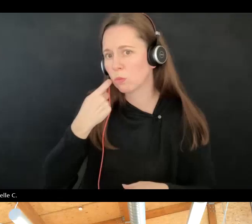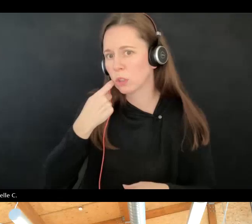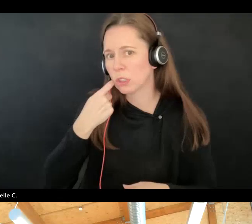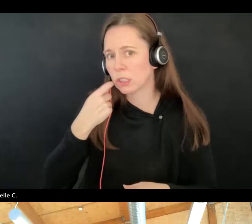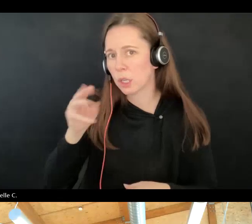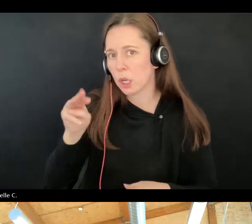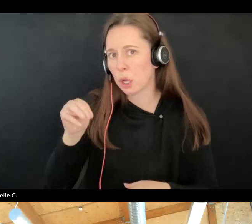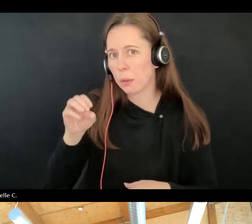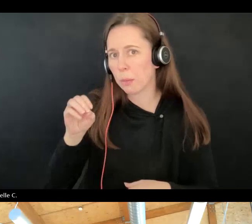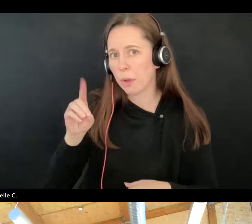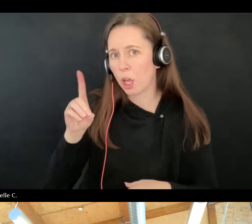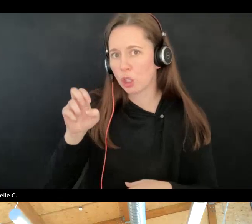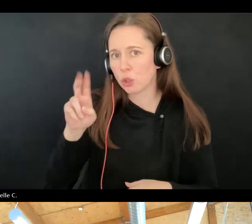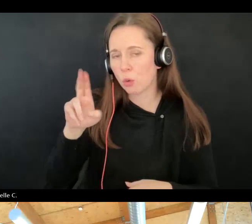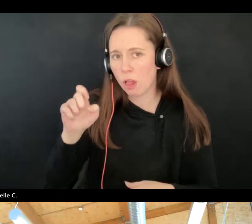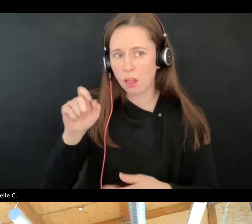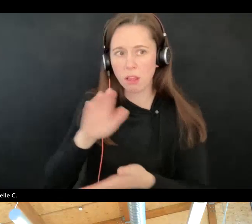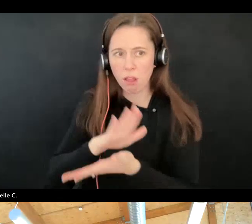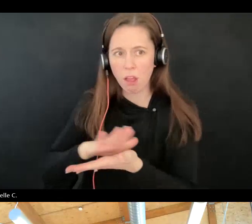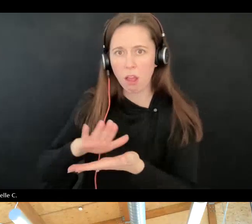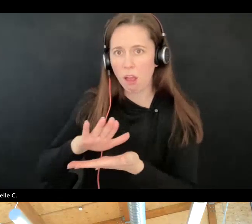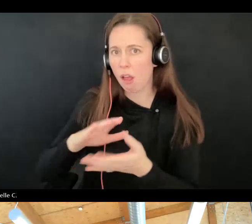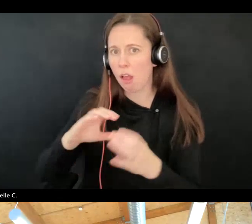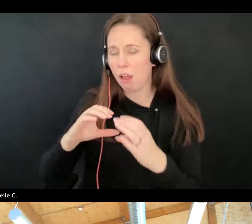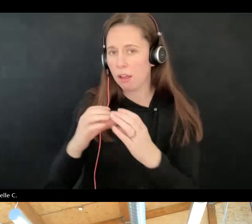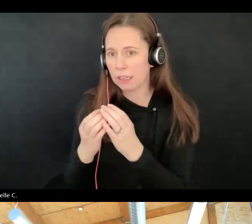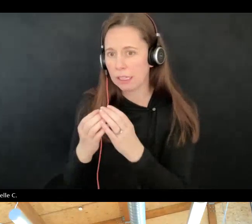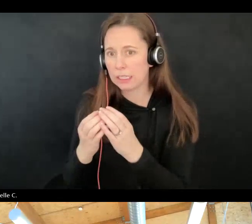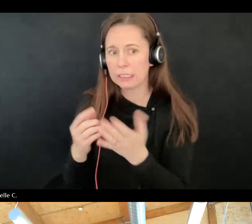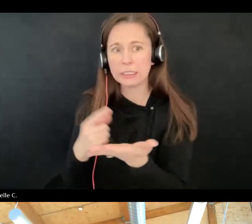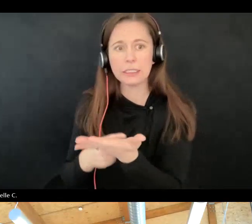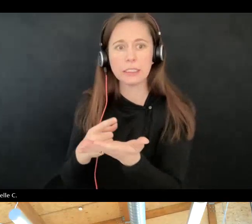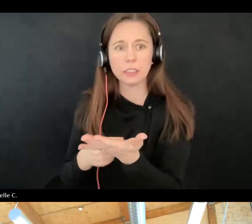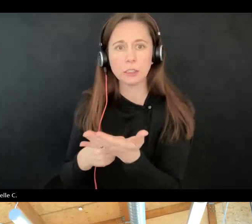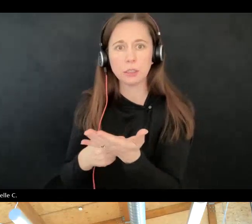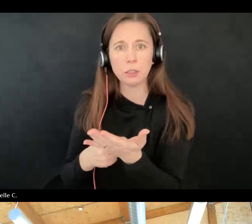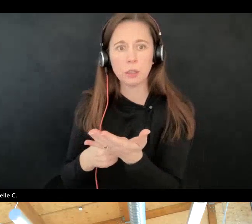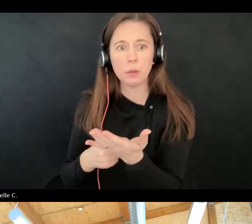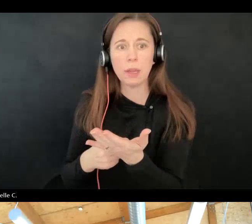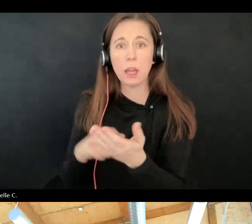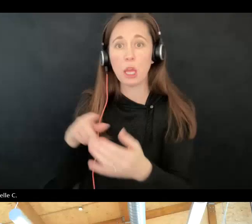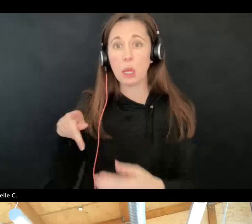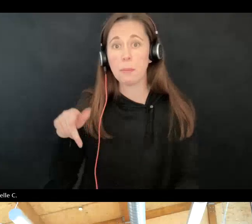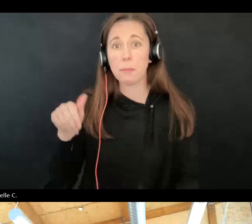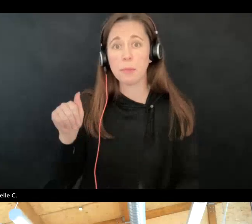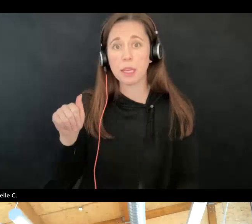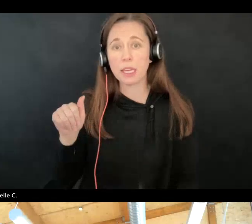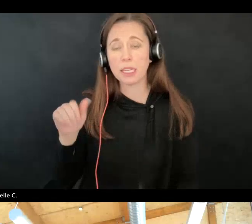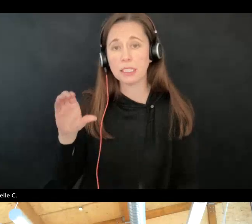modules about the Great Pacific trash